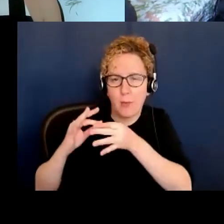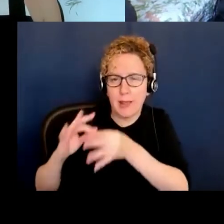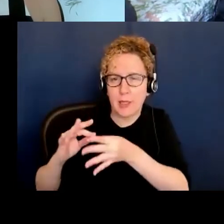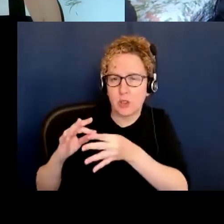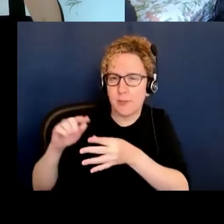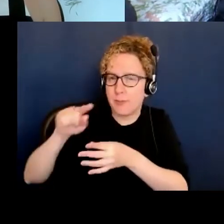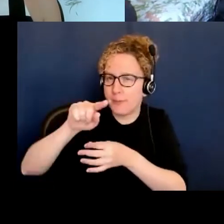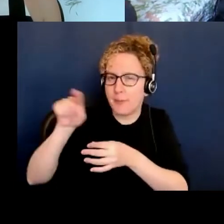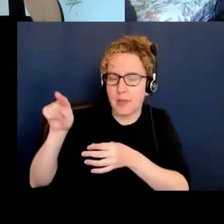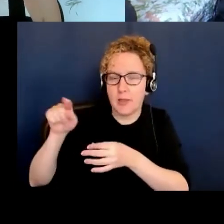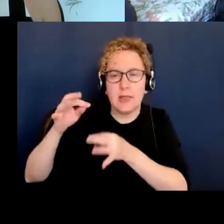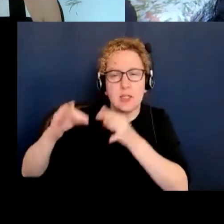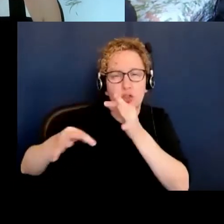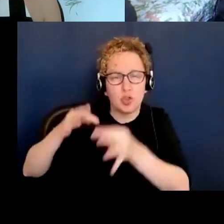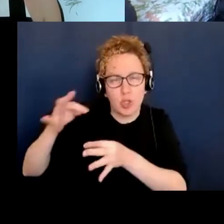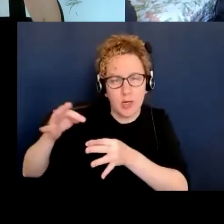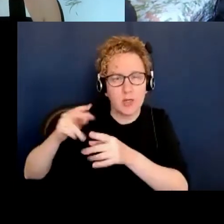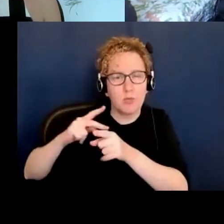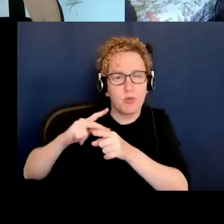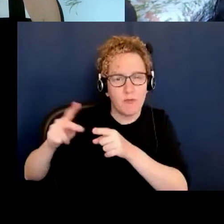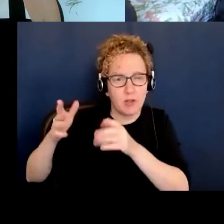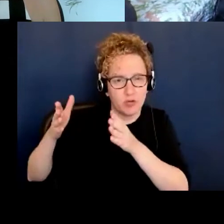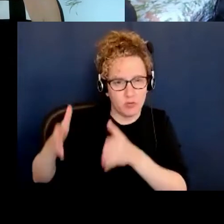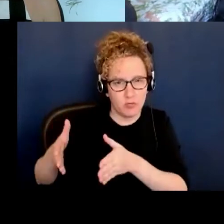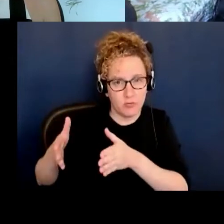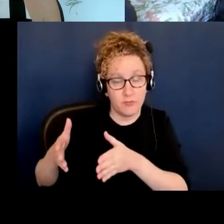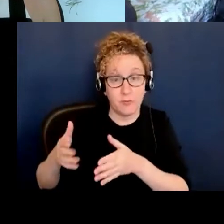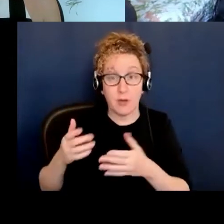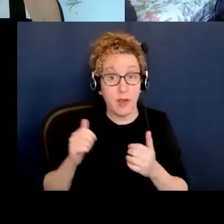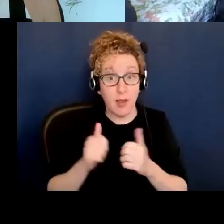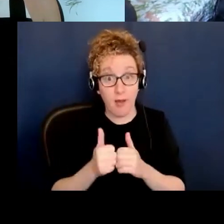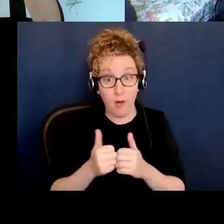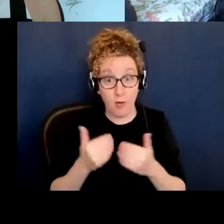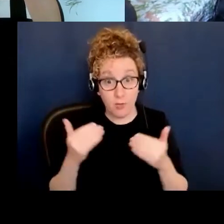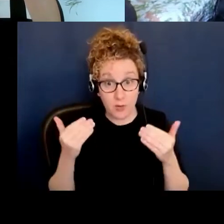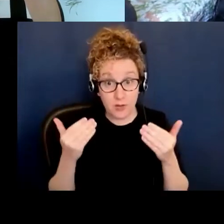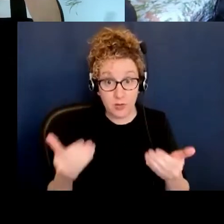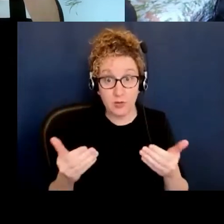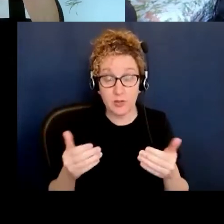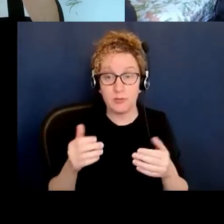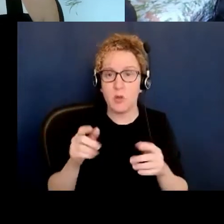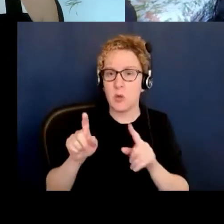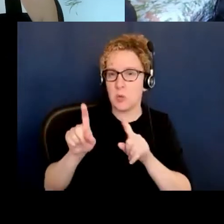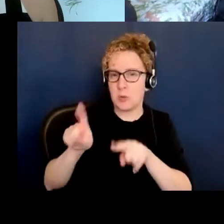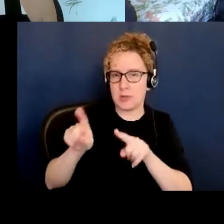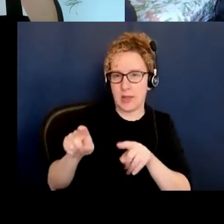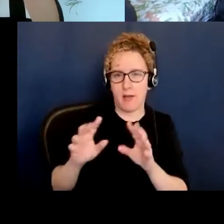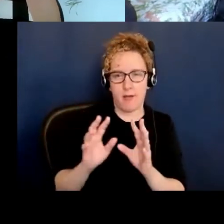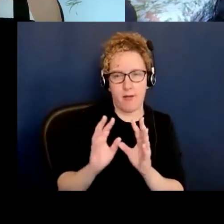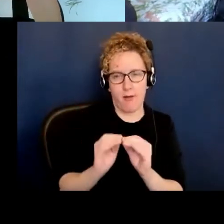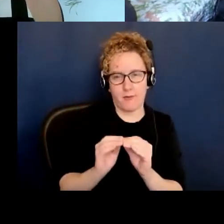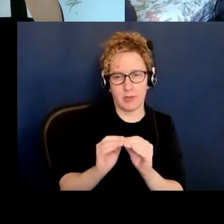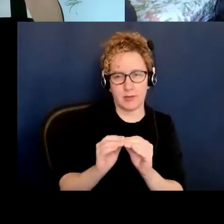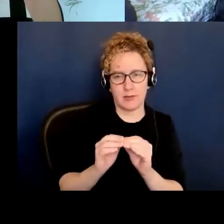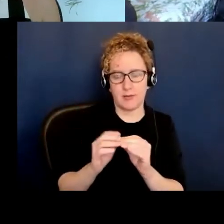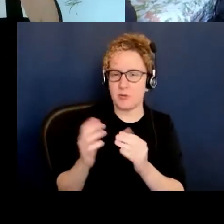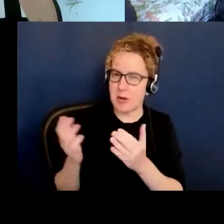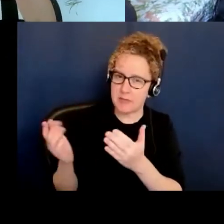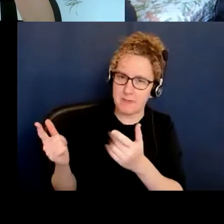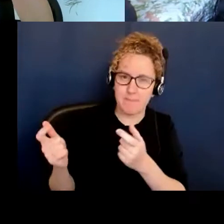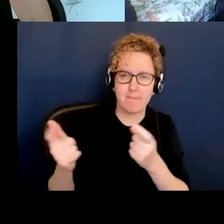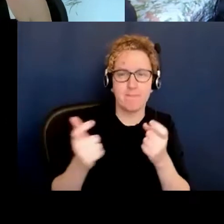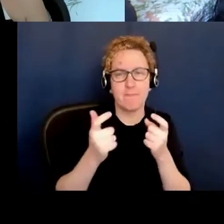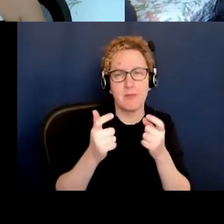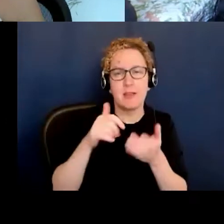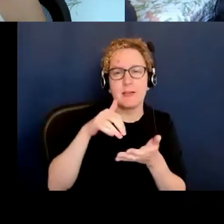professionals. We do this by attending conferences where we know attract a lot of study abroad advisors and people who work in